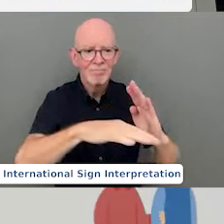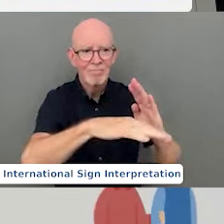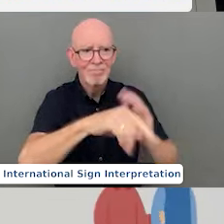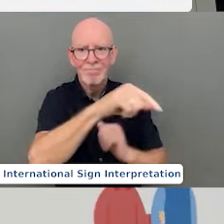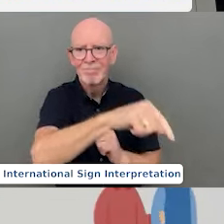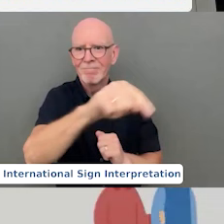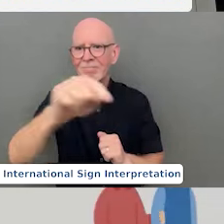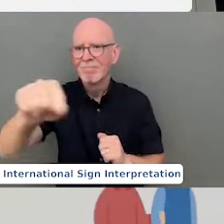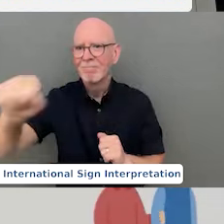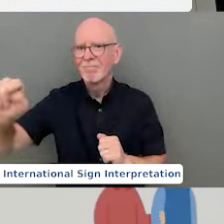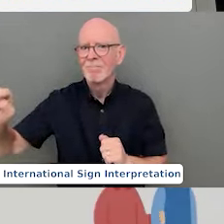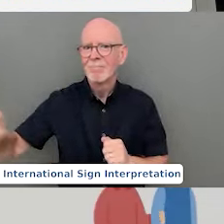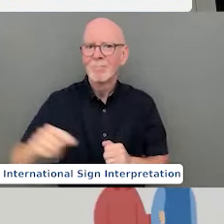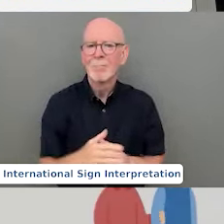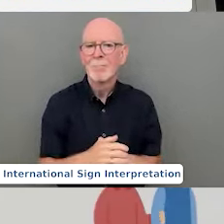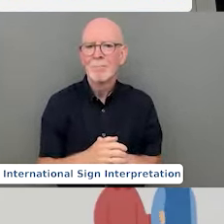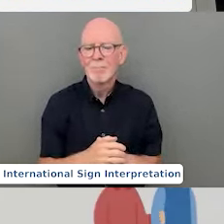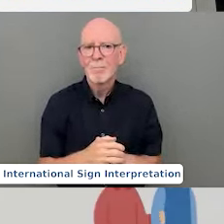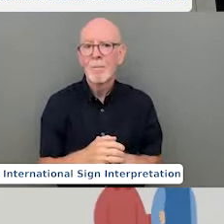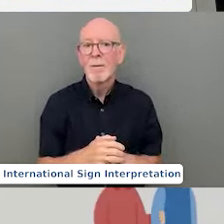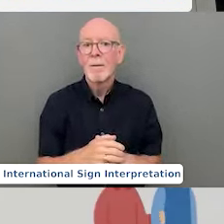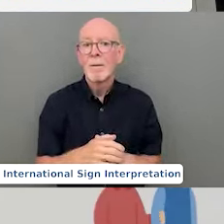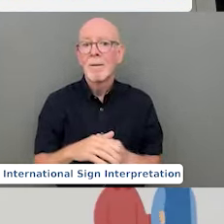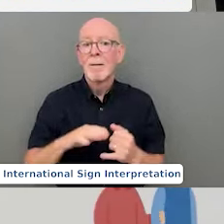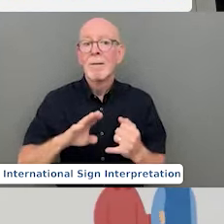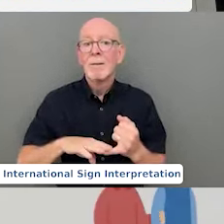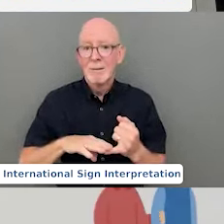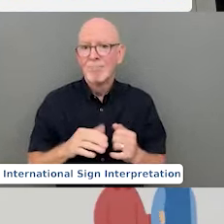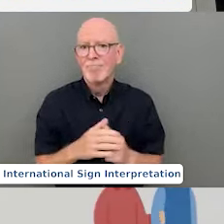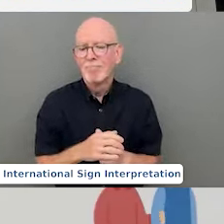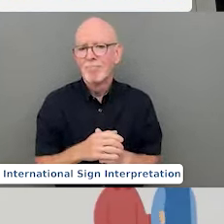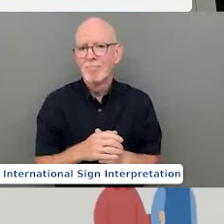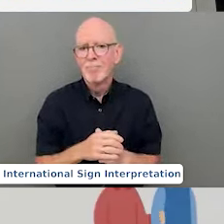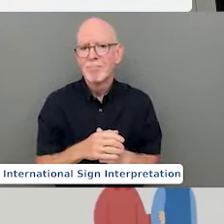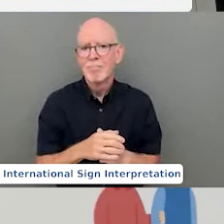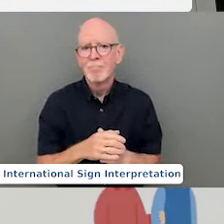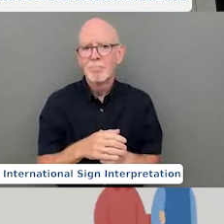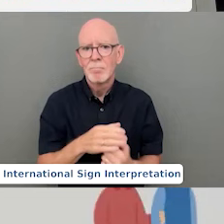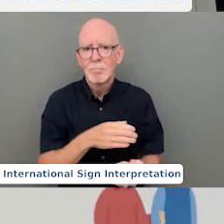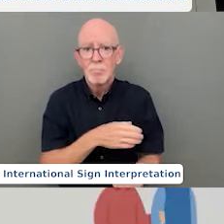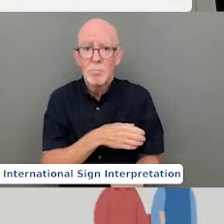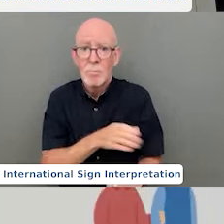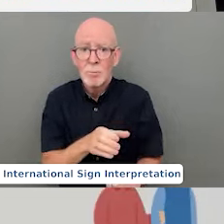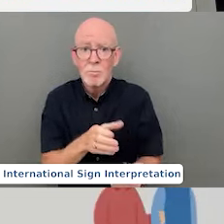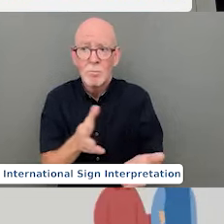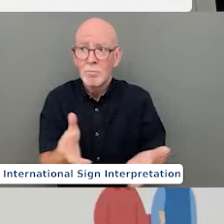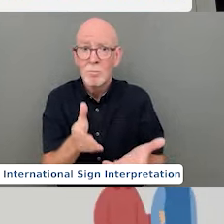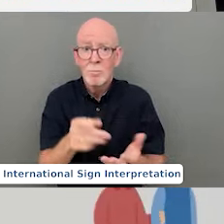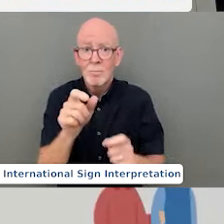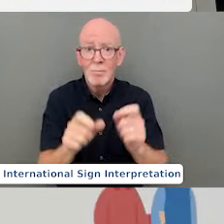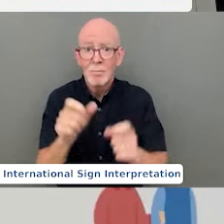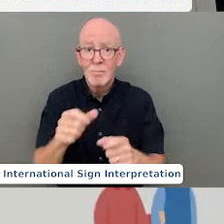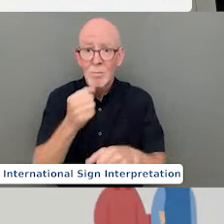area where they can help persons with disabilities in their local areas.